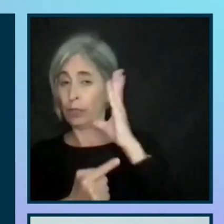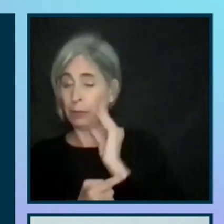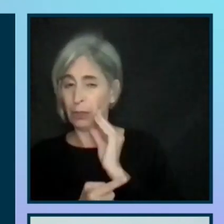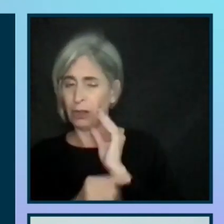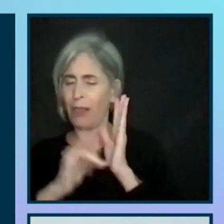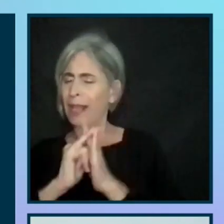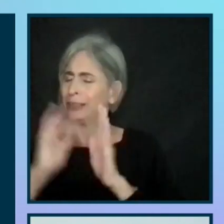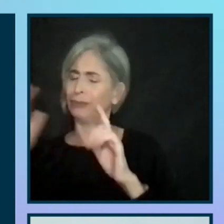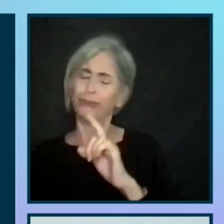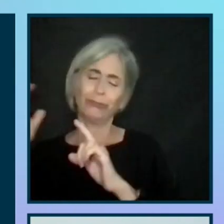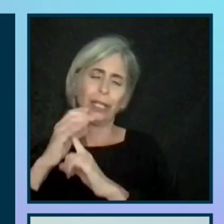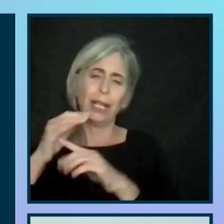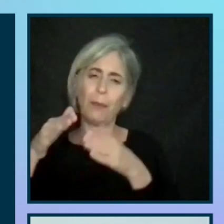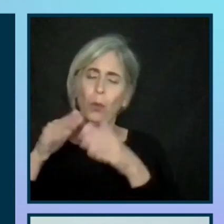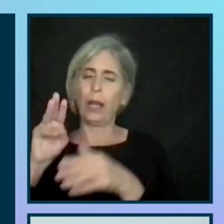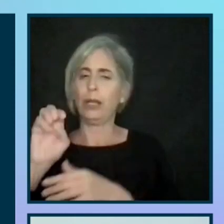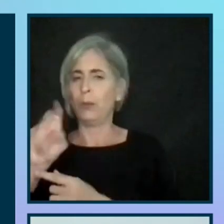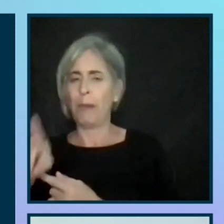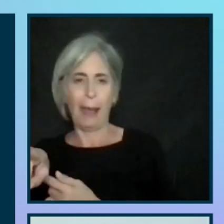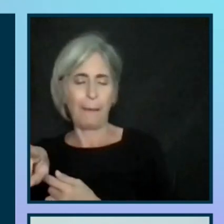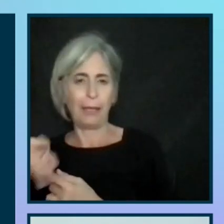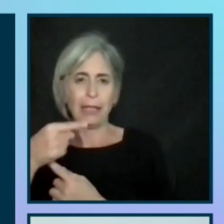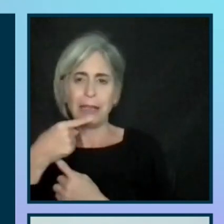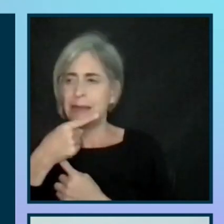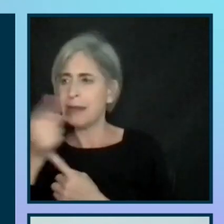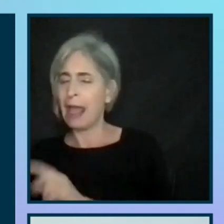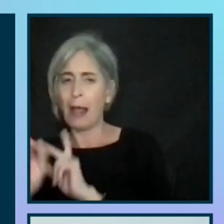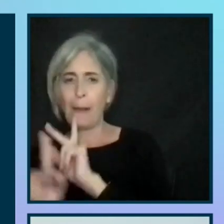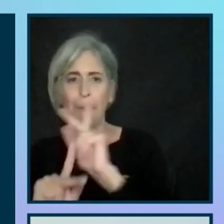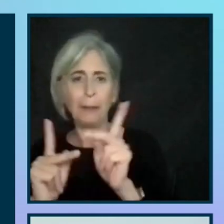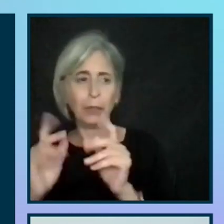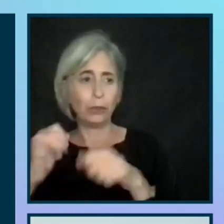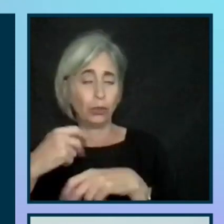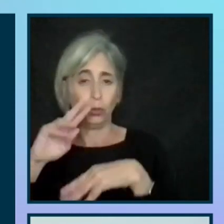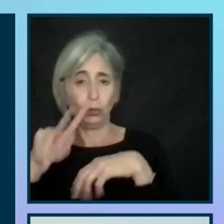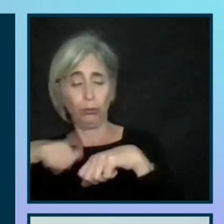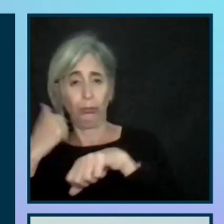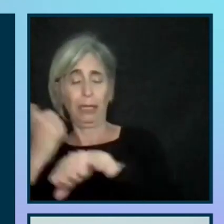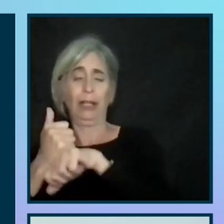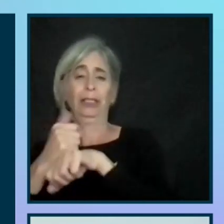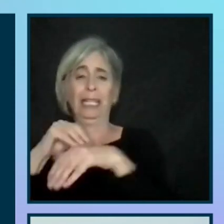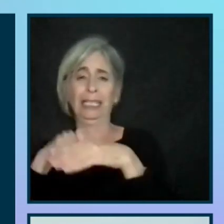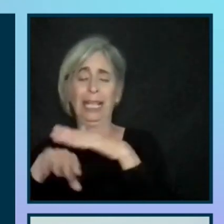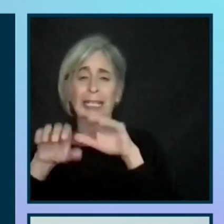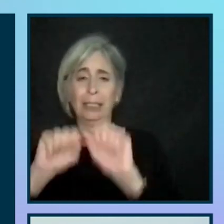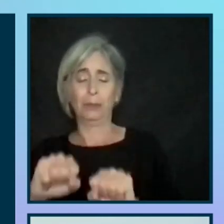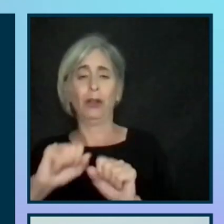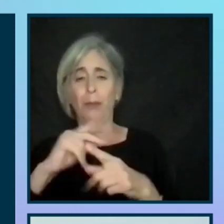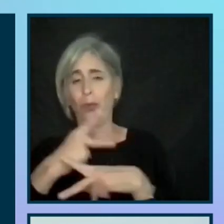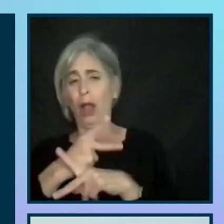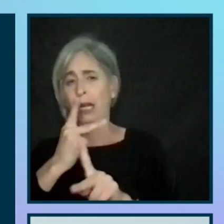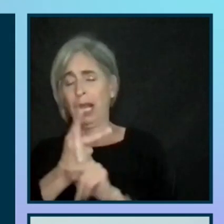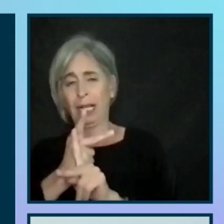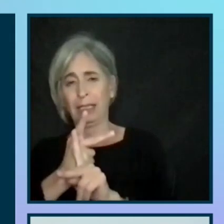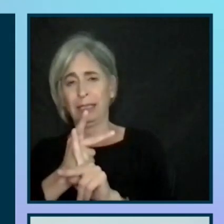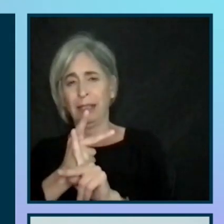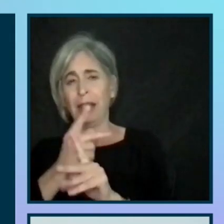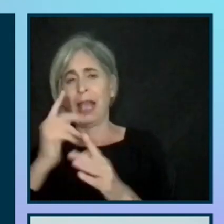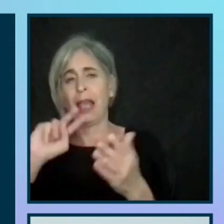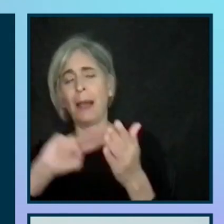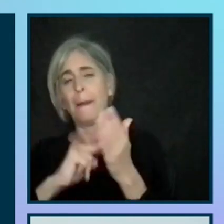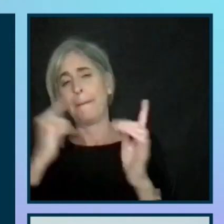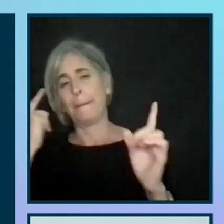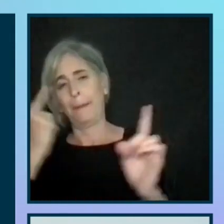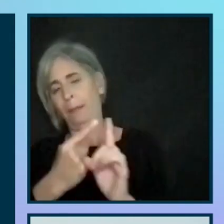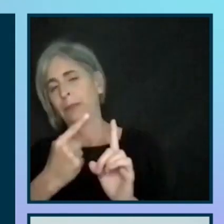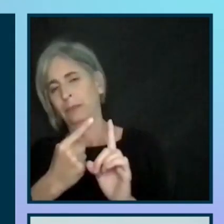map and tell folks that building accessible products is just being more intentional about good design practices.